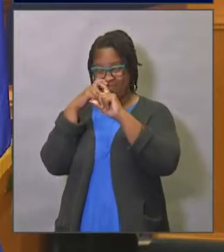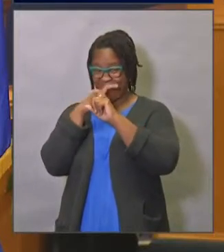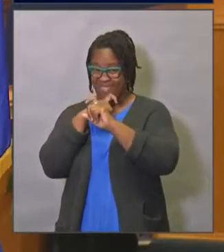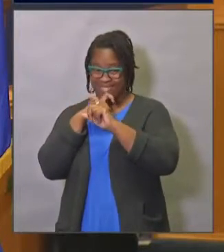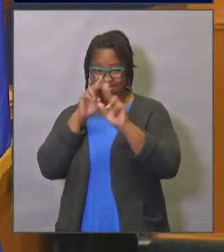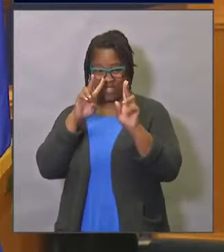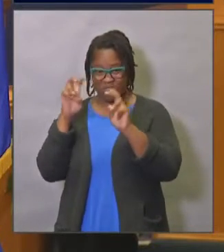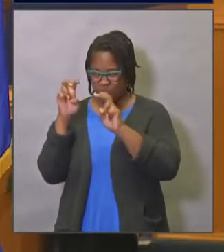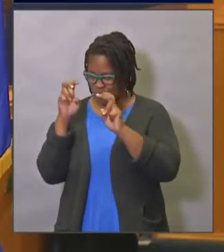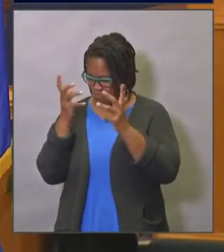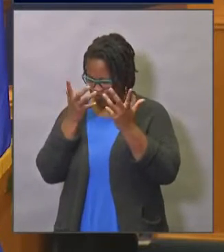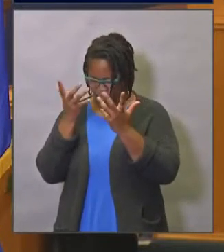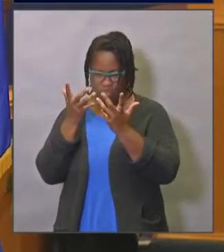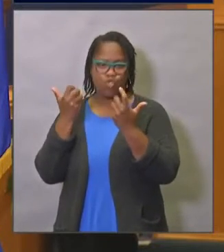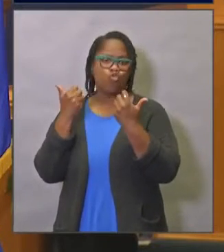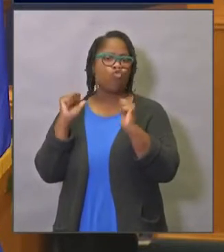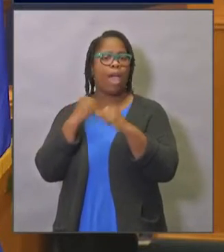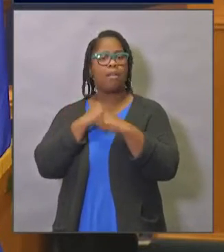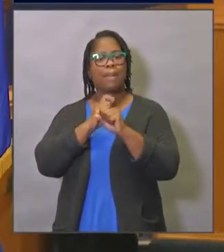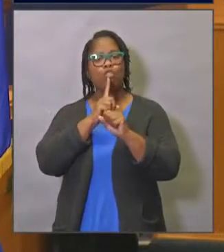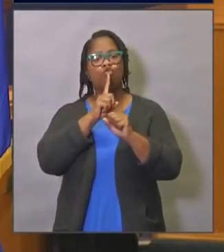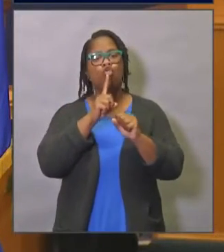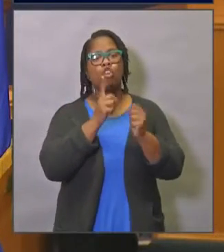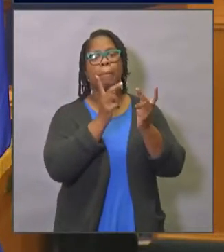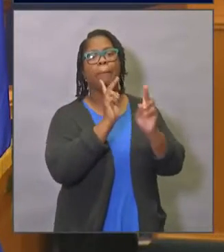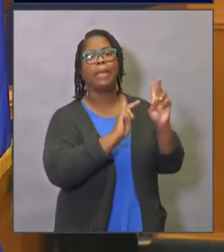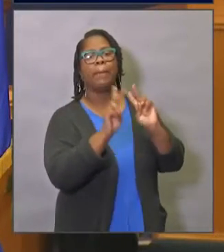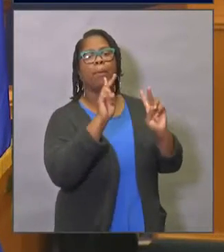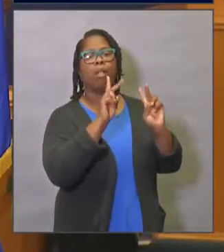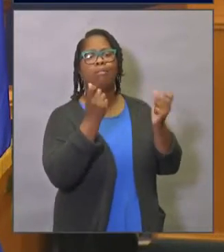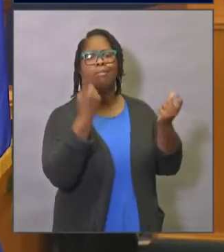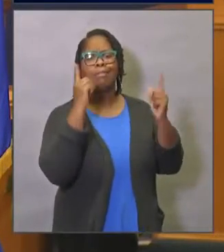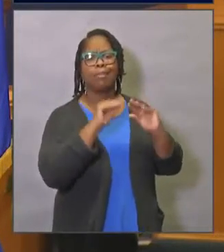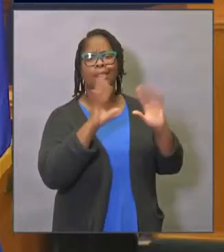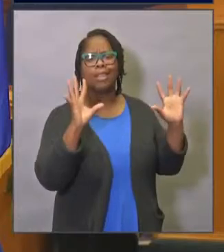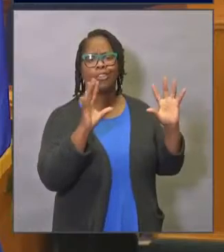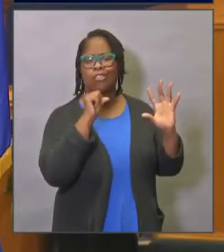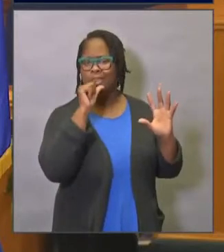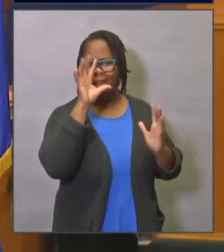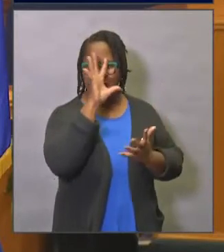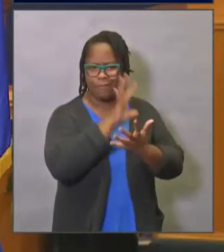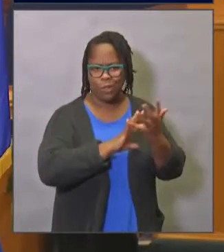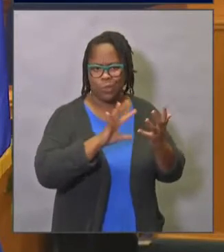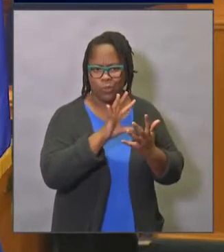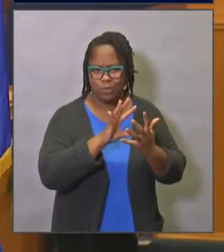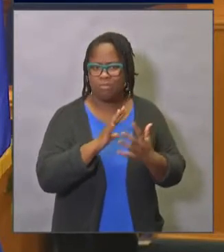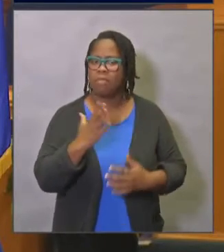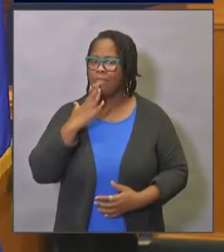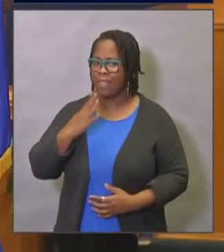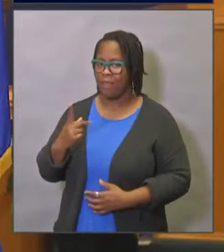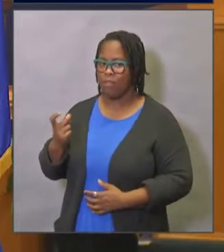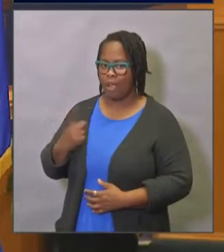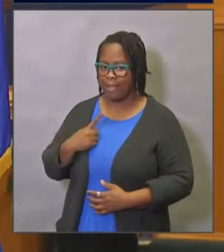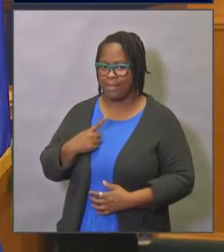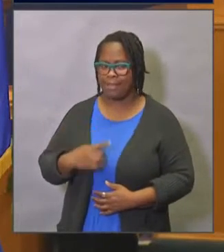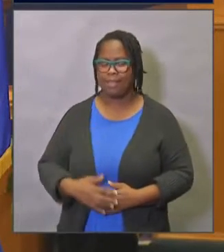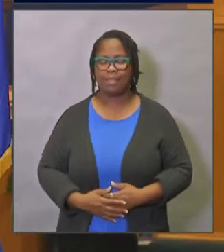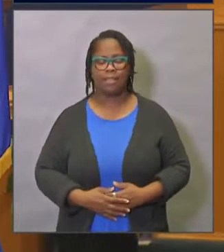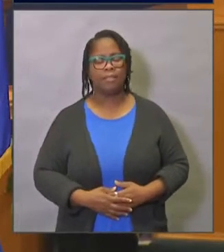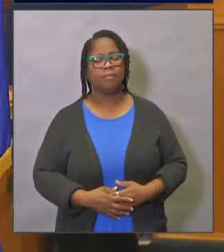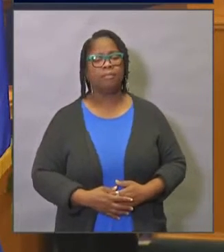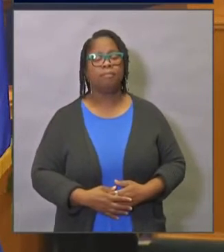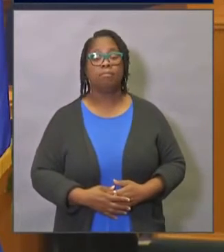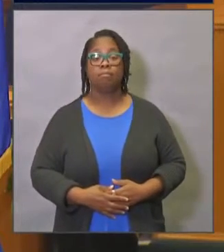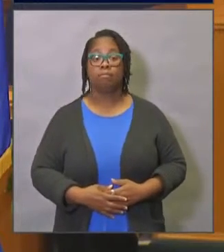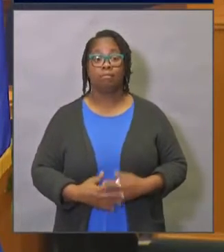that we don't confuse the public. So thanks for asking about that. These decisions are